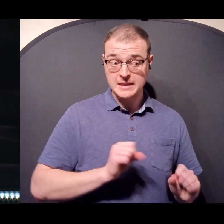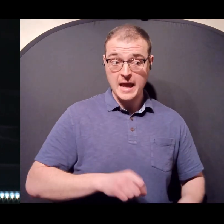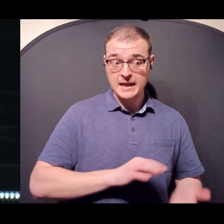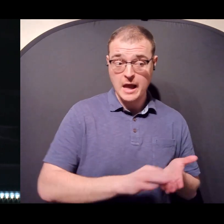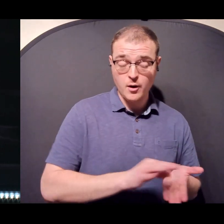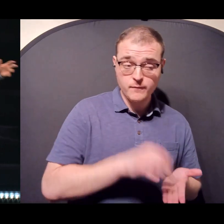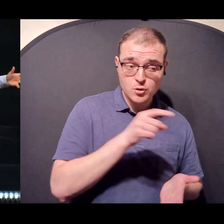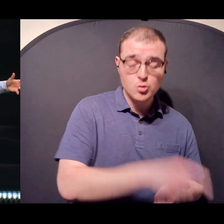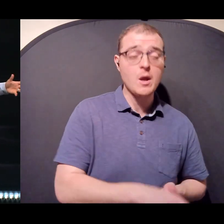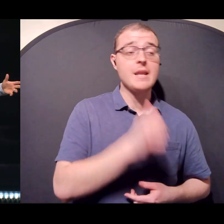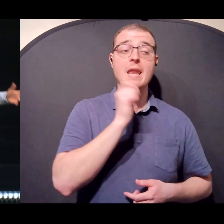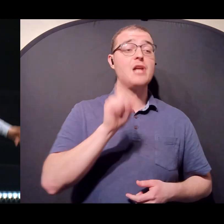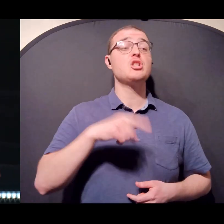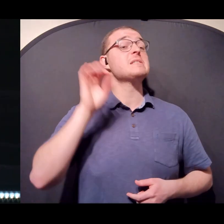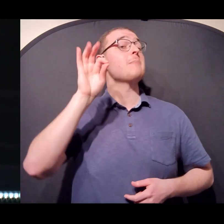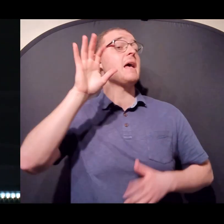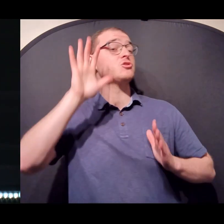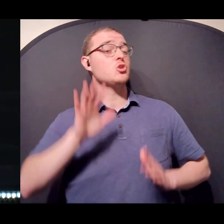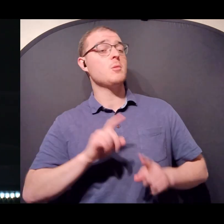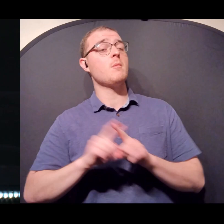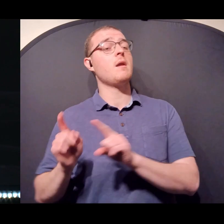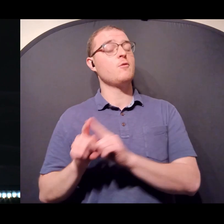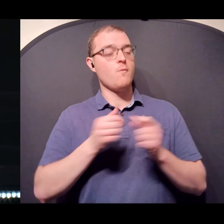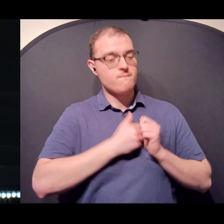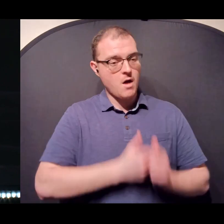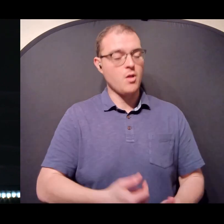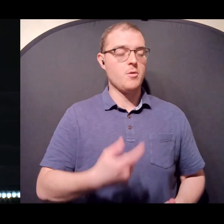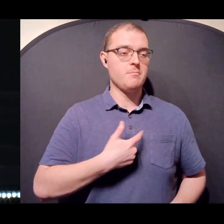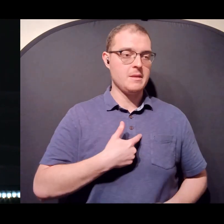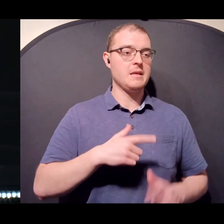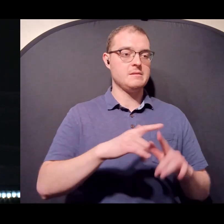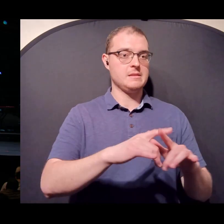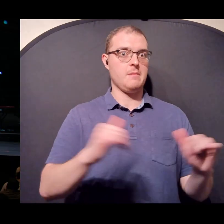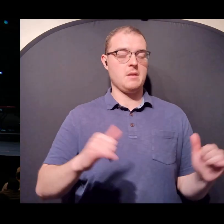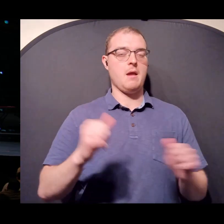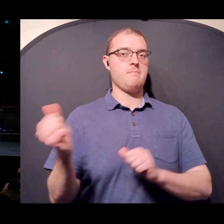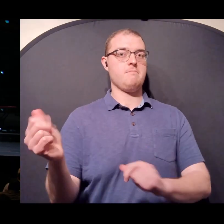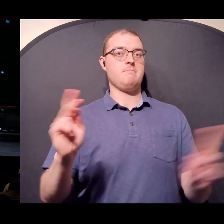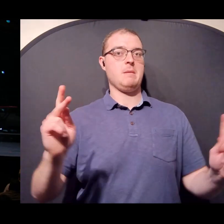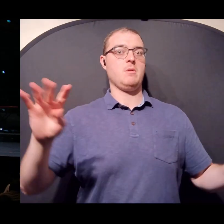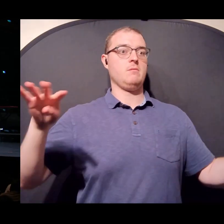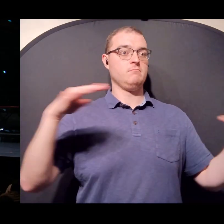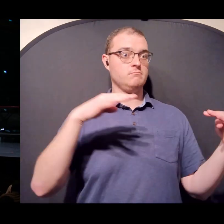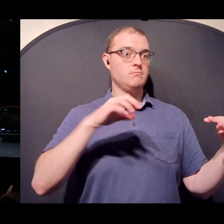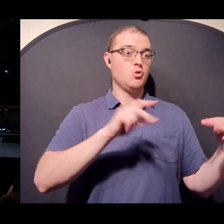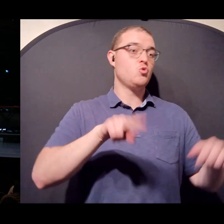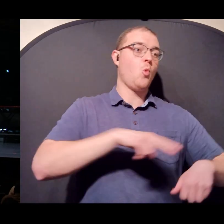count on you not just to be a pastor in front of people, but to be a disciple in front of all people?